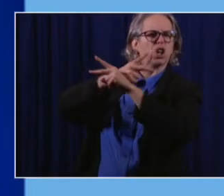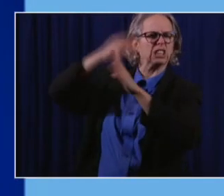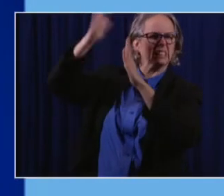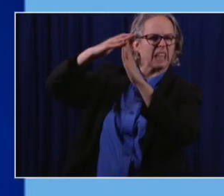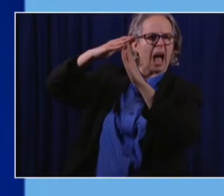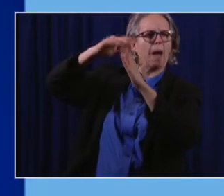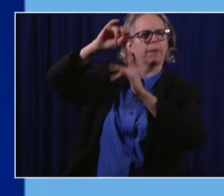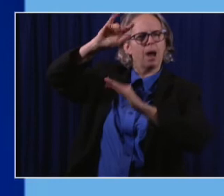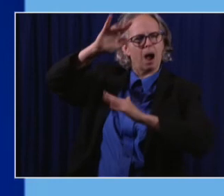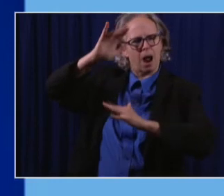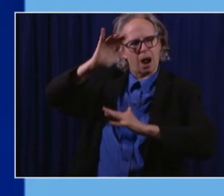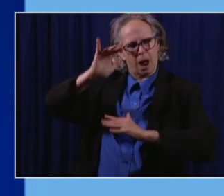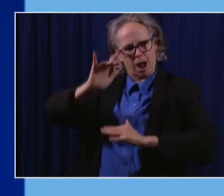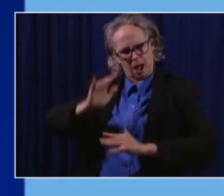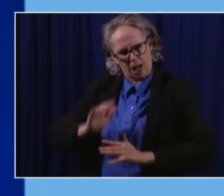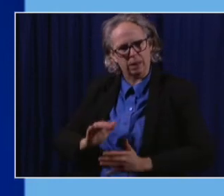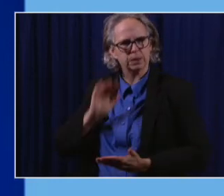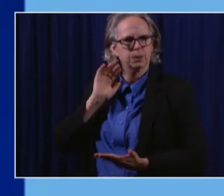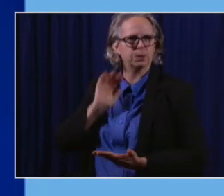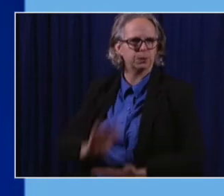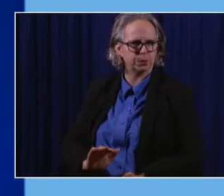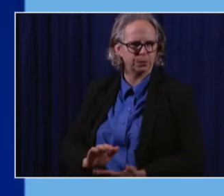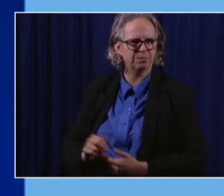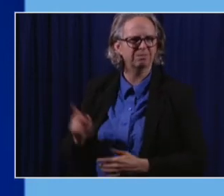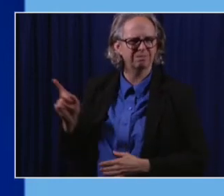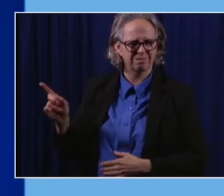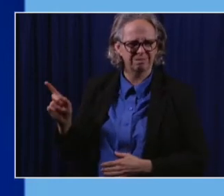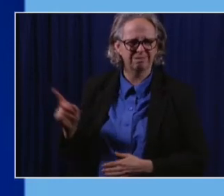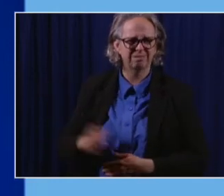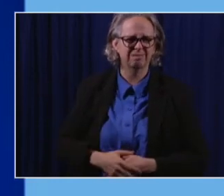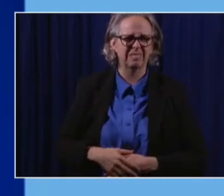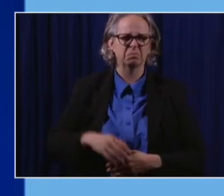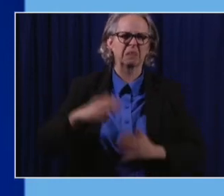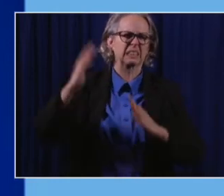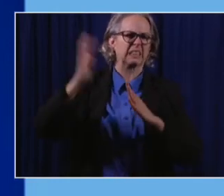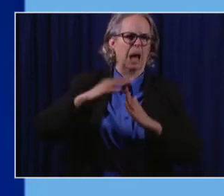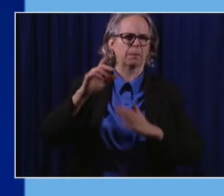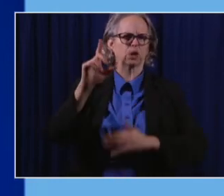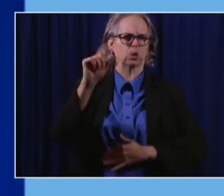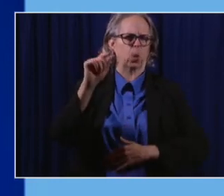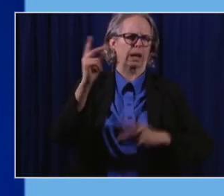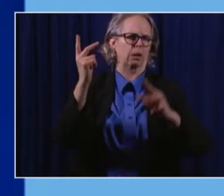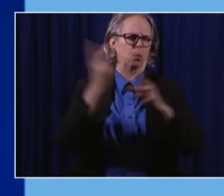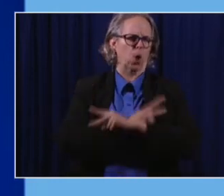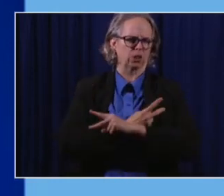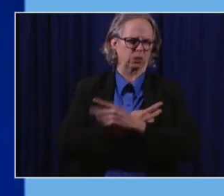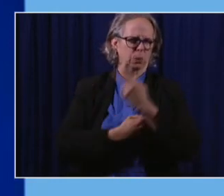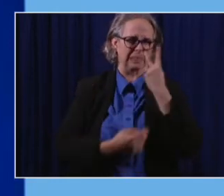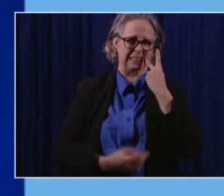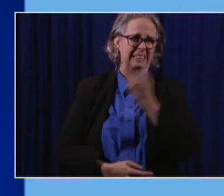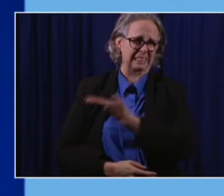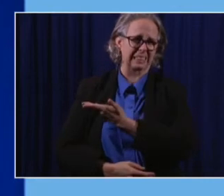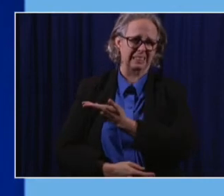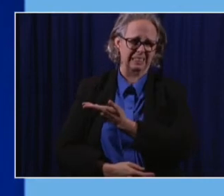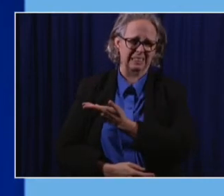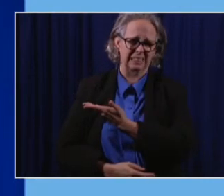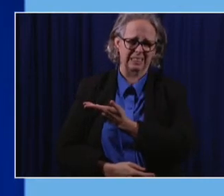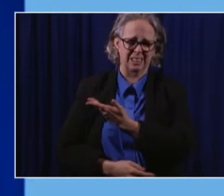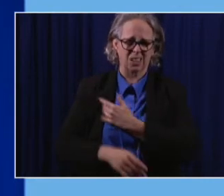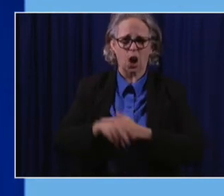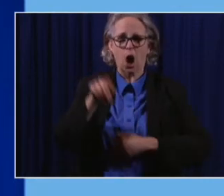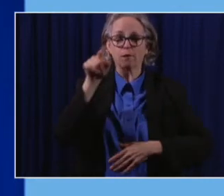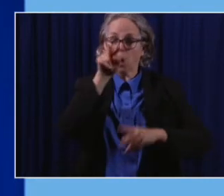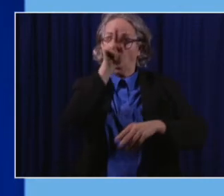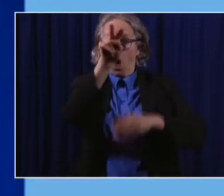Not all 88 counties. We've got, I think, 20 counties here. And you can see these are all, at least 2,